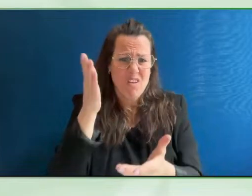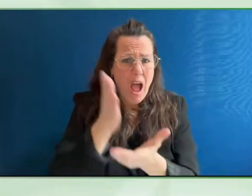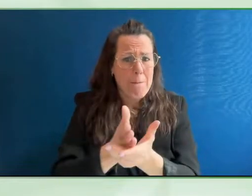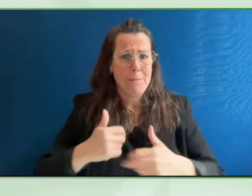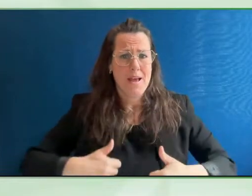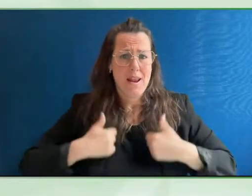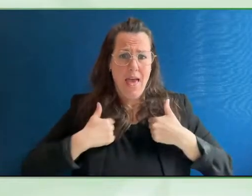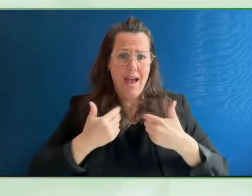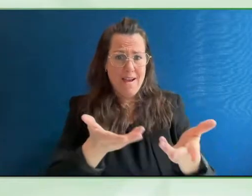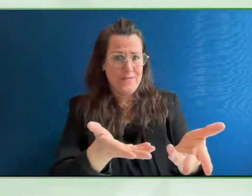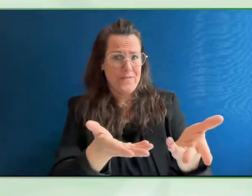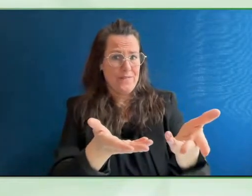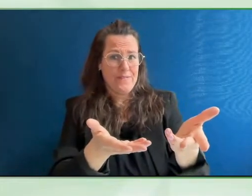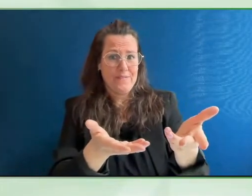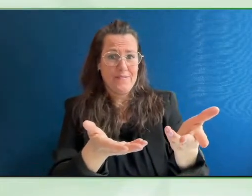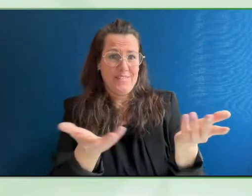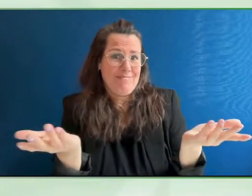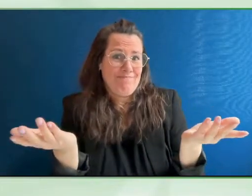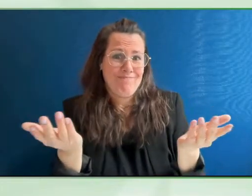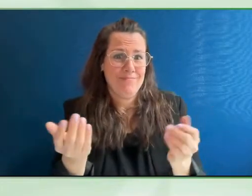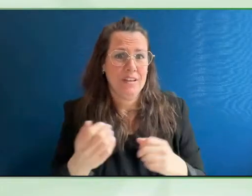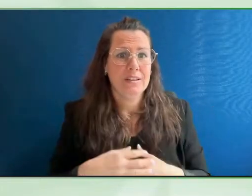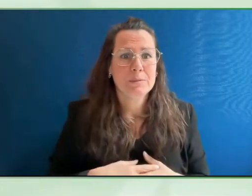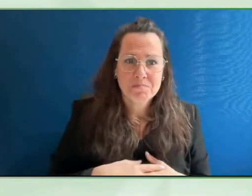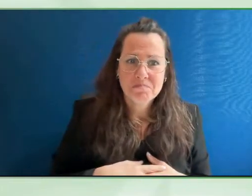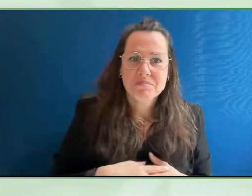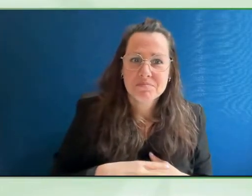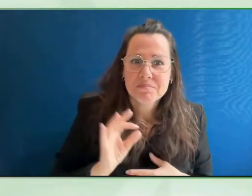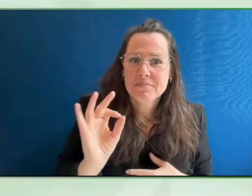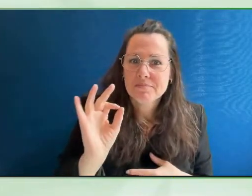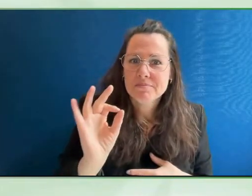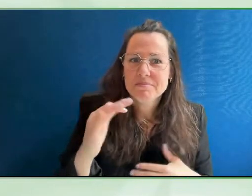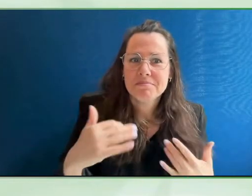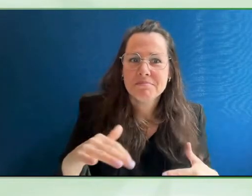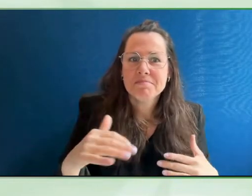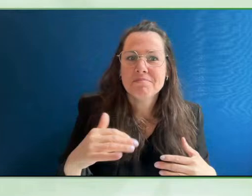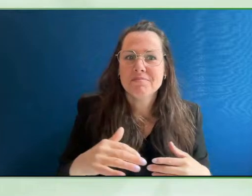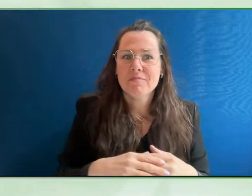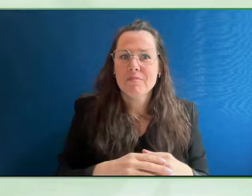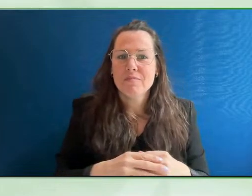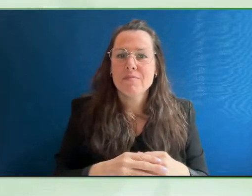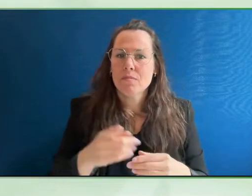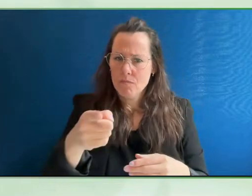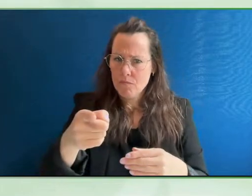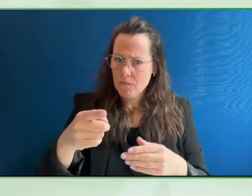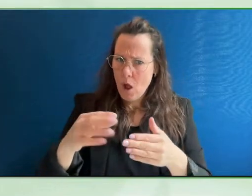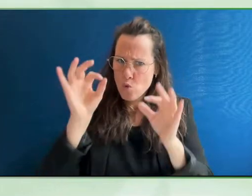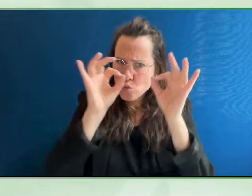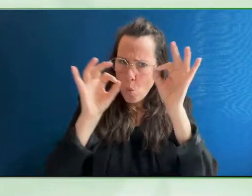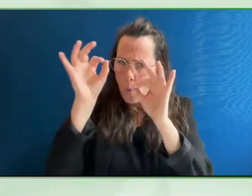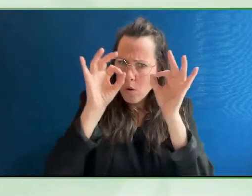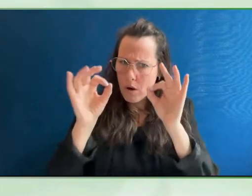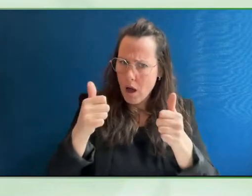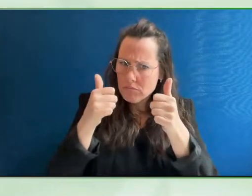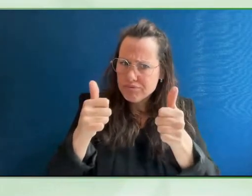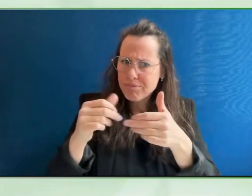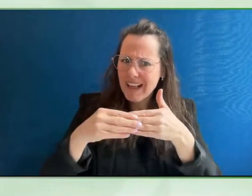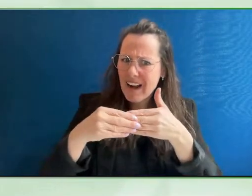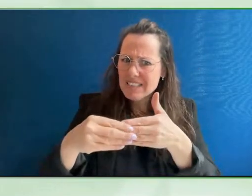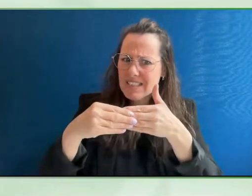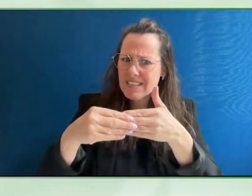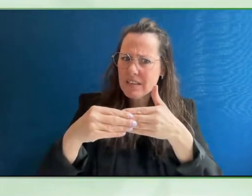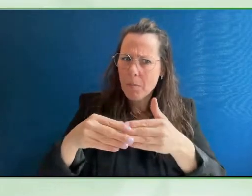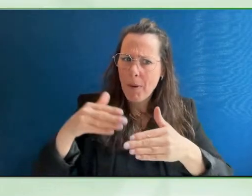the decision making on the leadership level as to making a point of